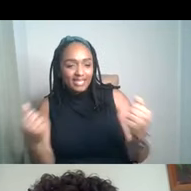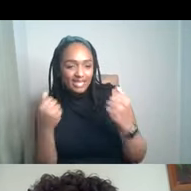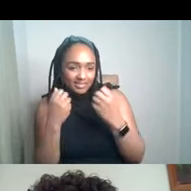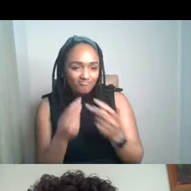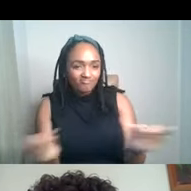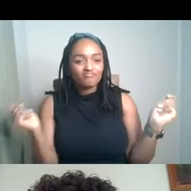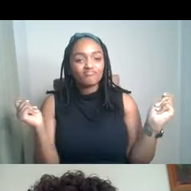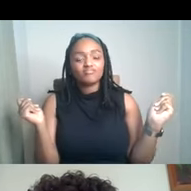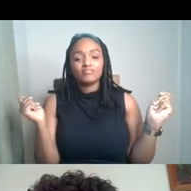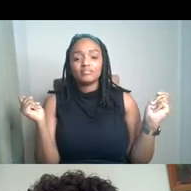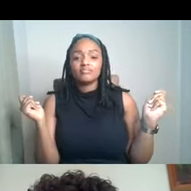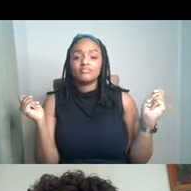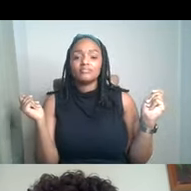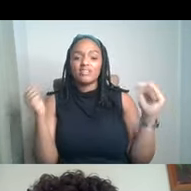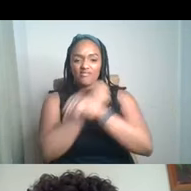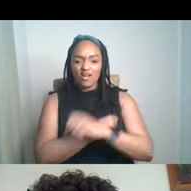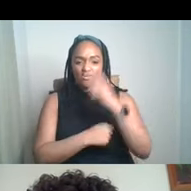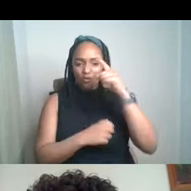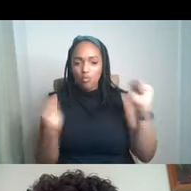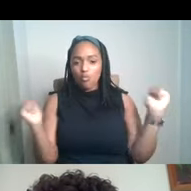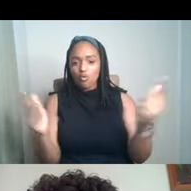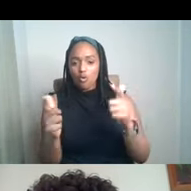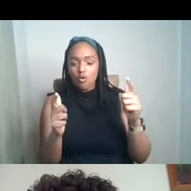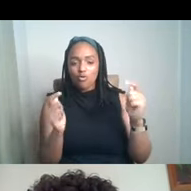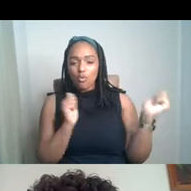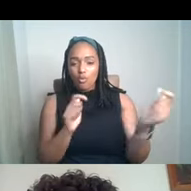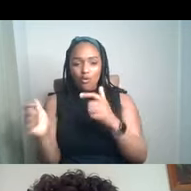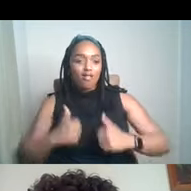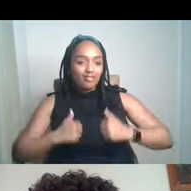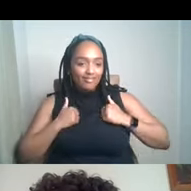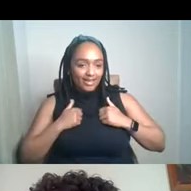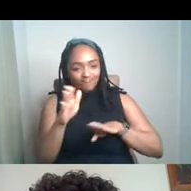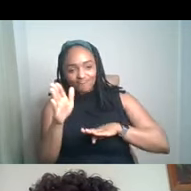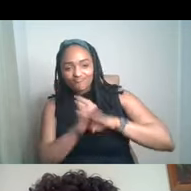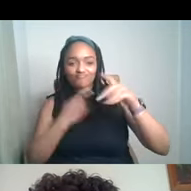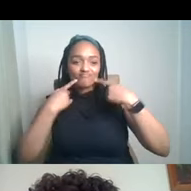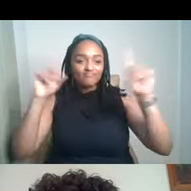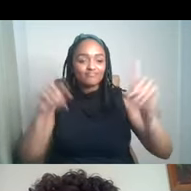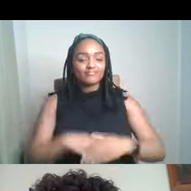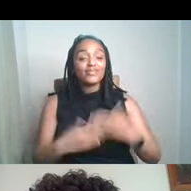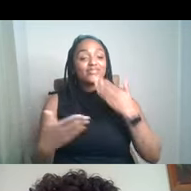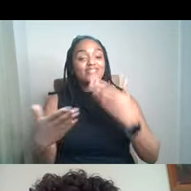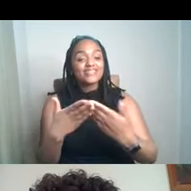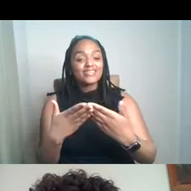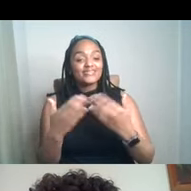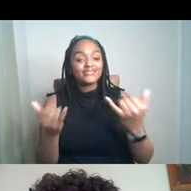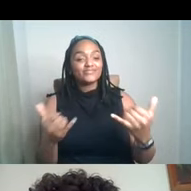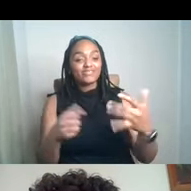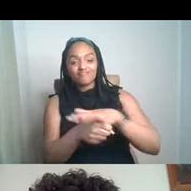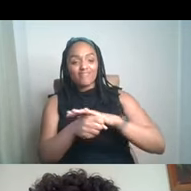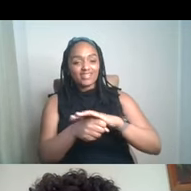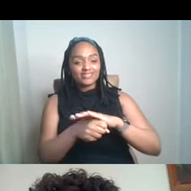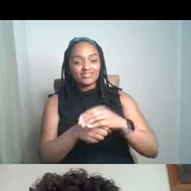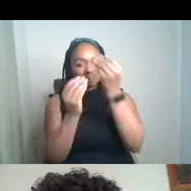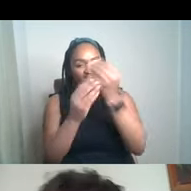fight for all life to be able to thrive. So thank you for allowing me into this space. Thank